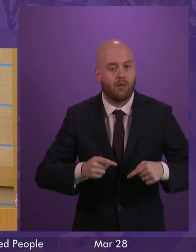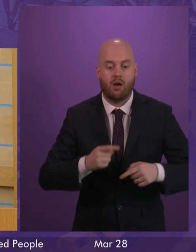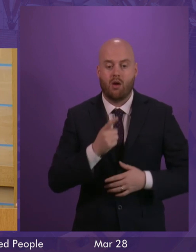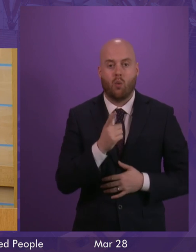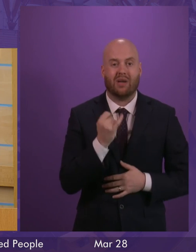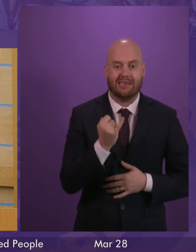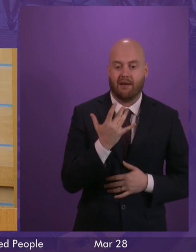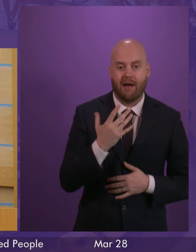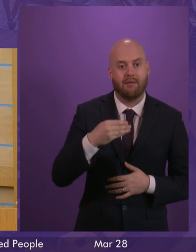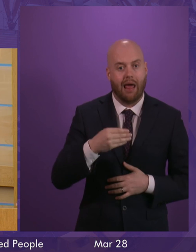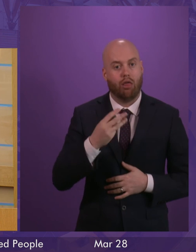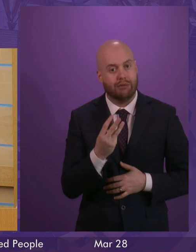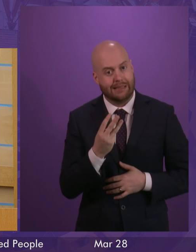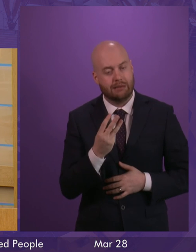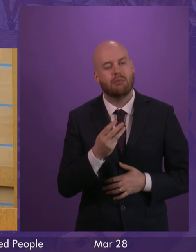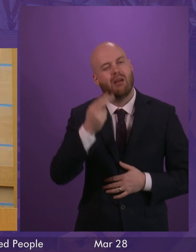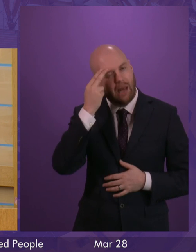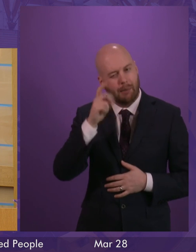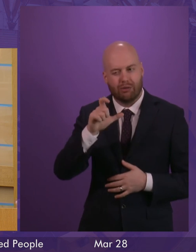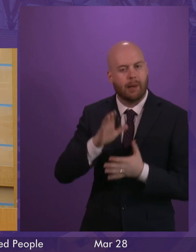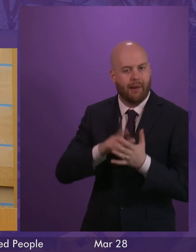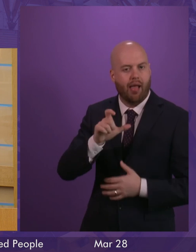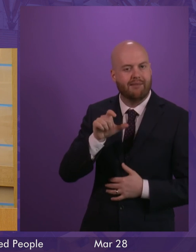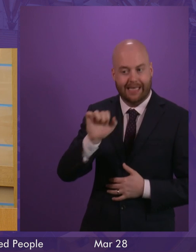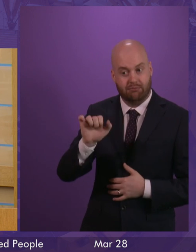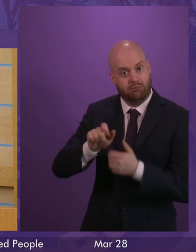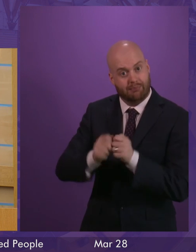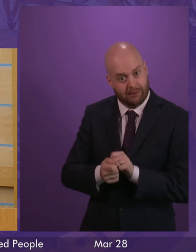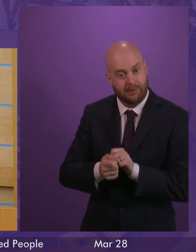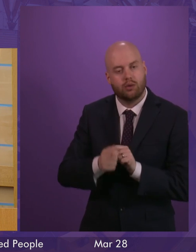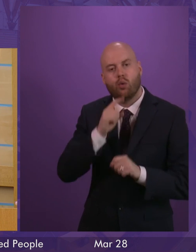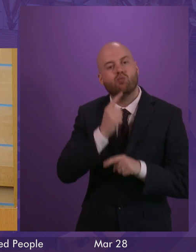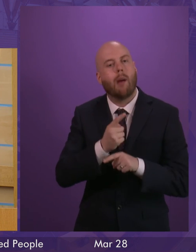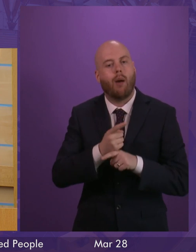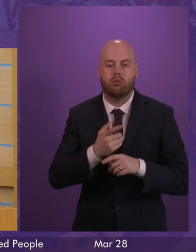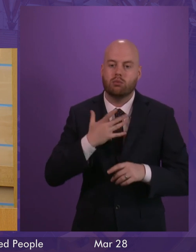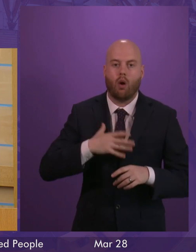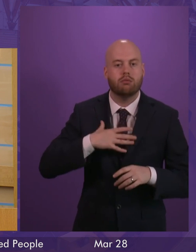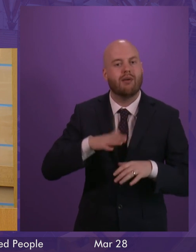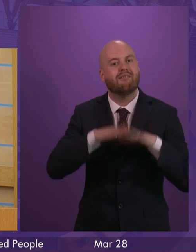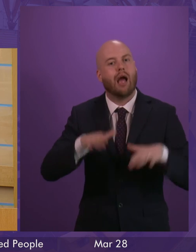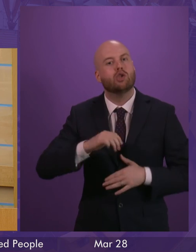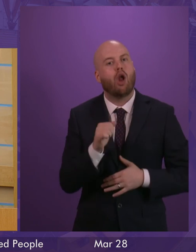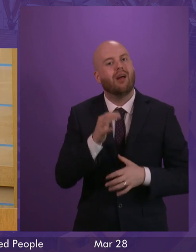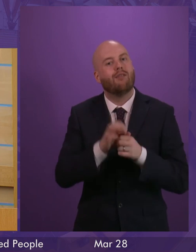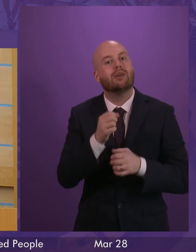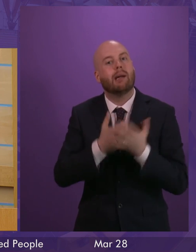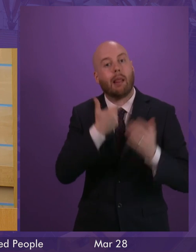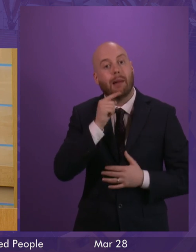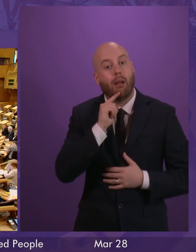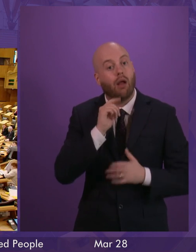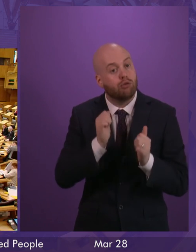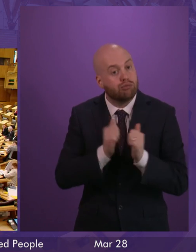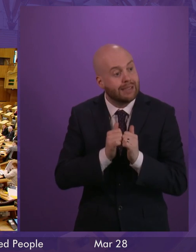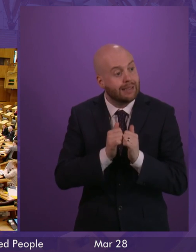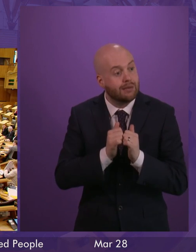16593 in the name of Christina McKelvey, as amended, on progressing towards a fairer Scotland for disabled people, be agreed. Are we